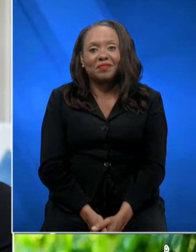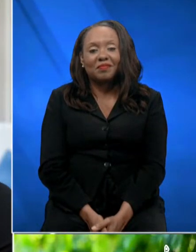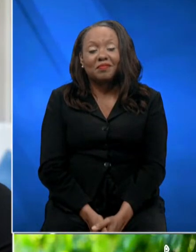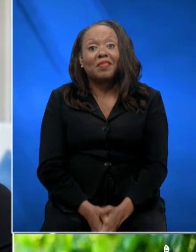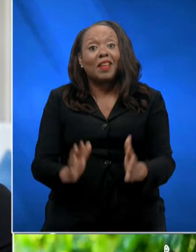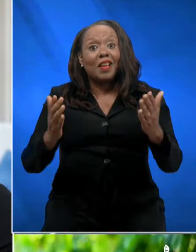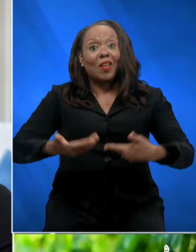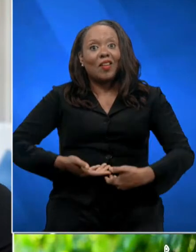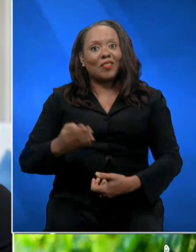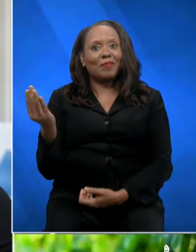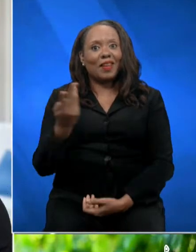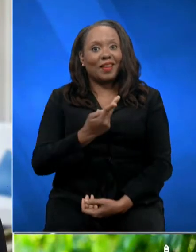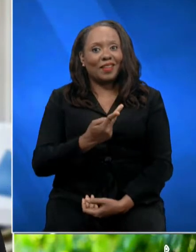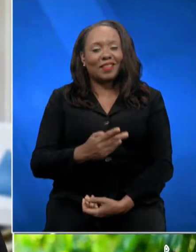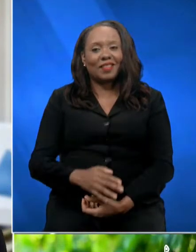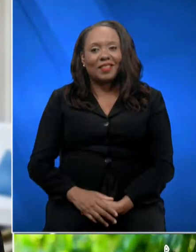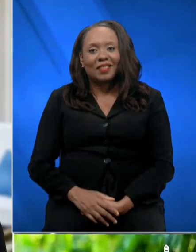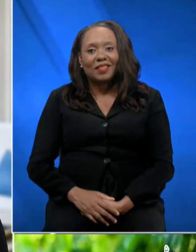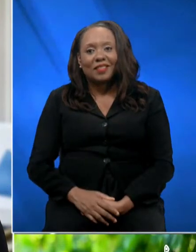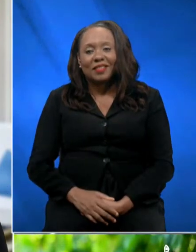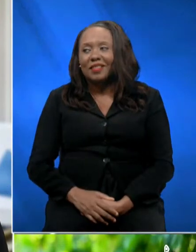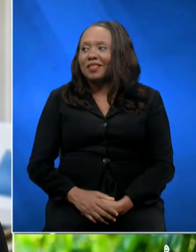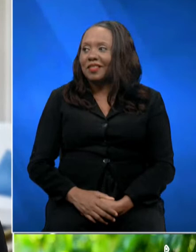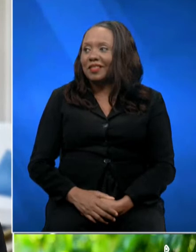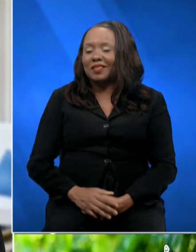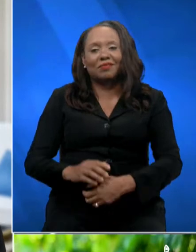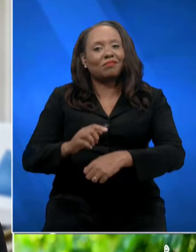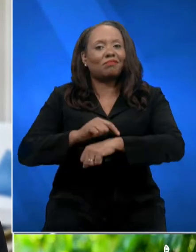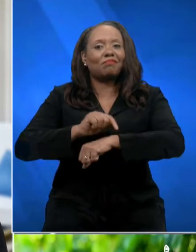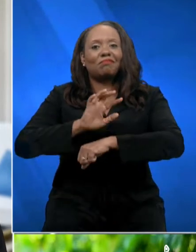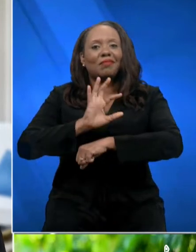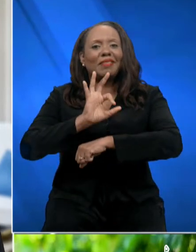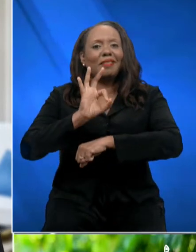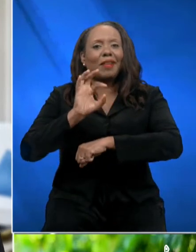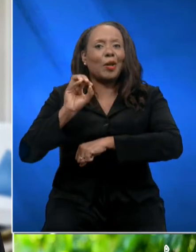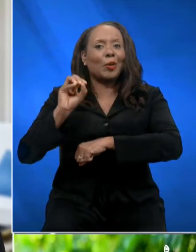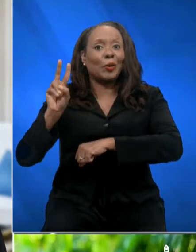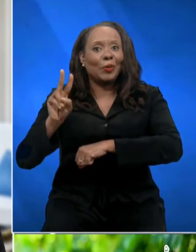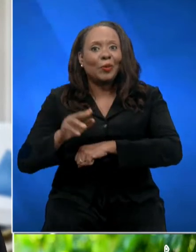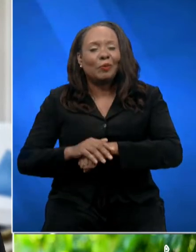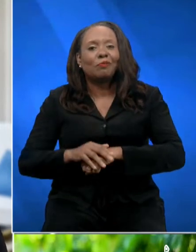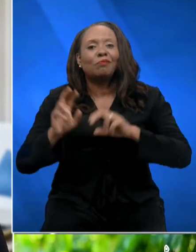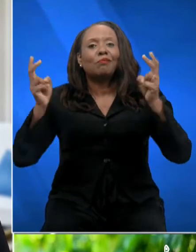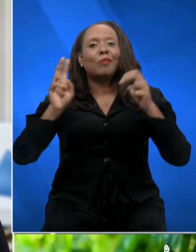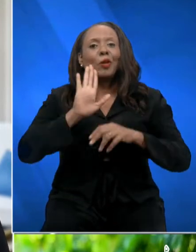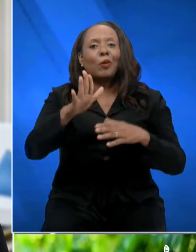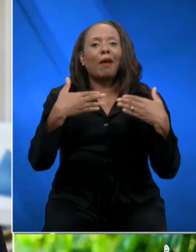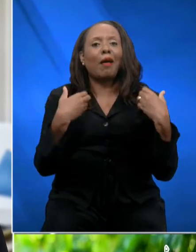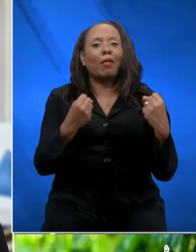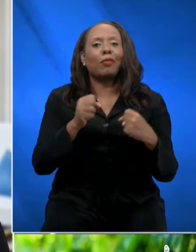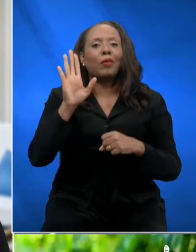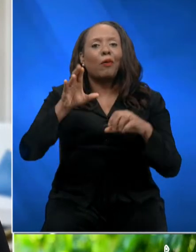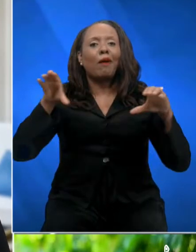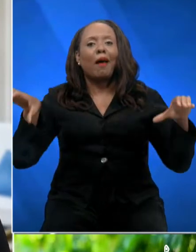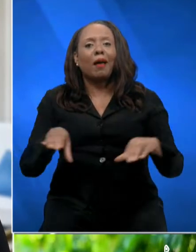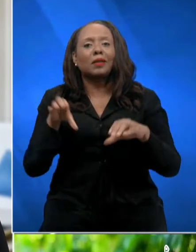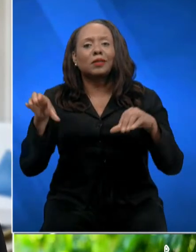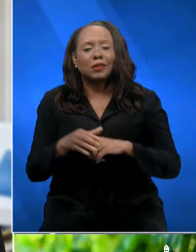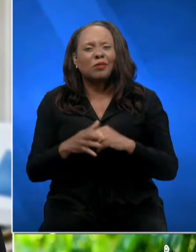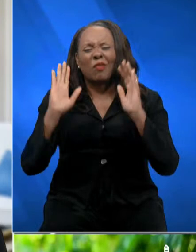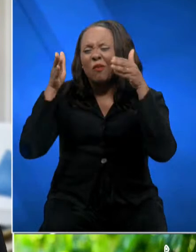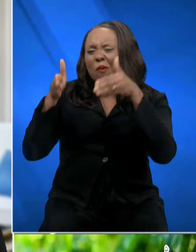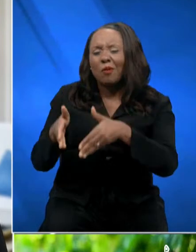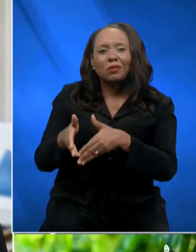Welcome back. It's 2 after the hour of 9 o'clock. This is Your Health, Your Action, and we are focusing on